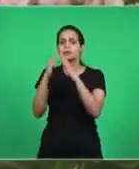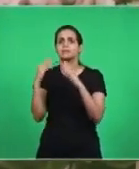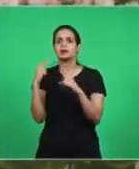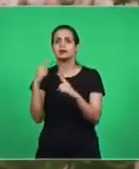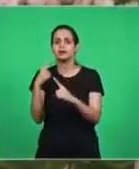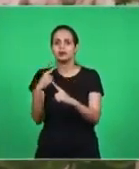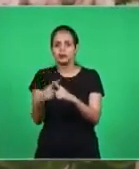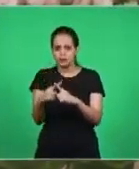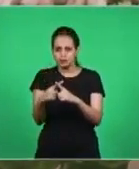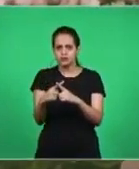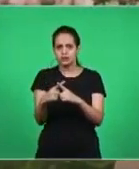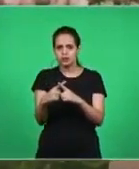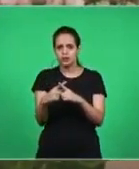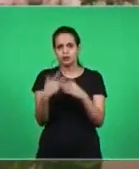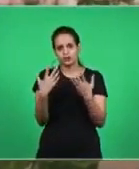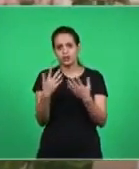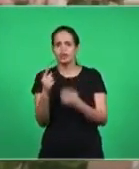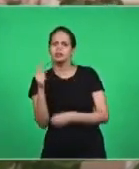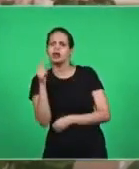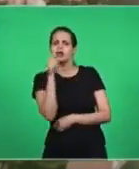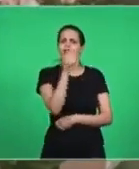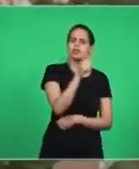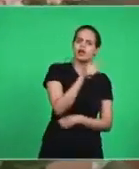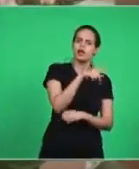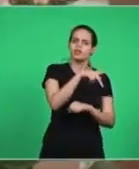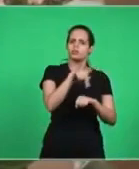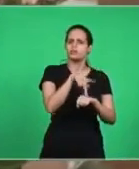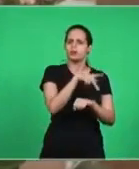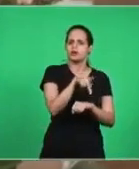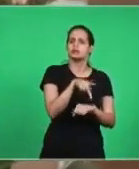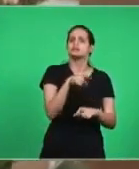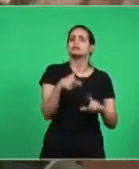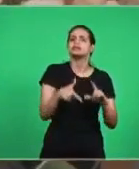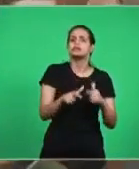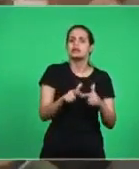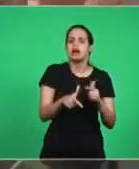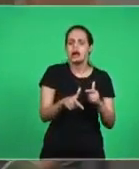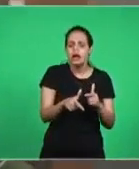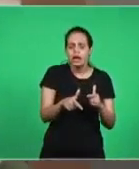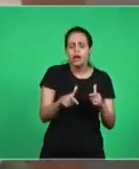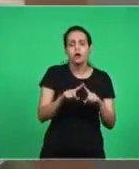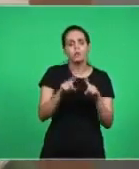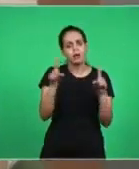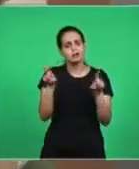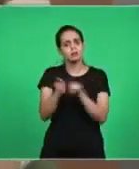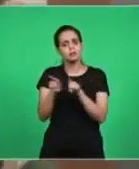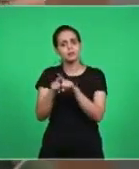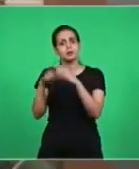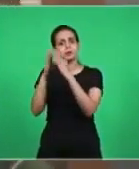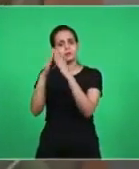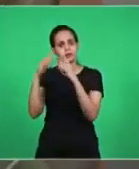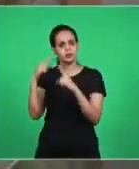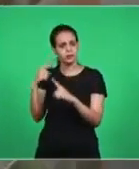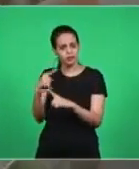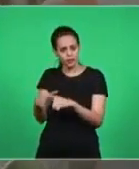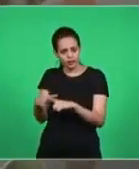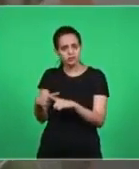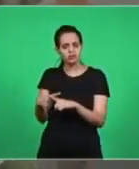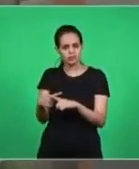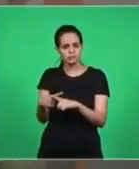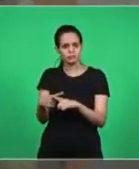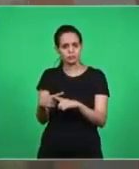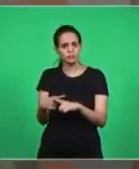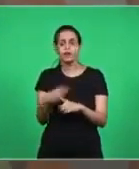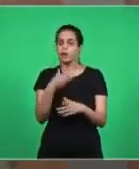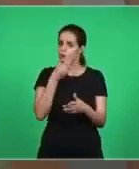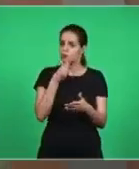Very, very well. Zion all refers to the church, but he is in Israel, so it's the sound. Zion is the church. But